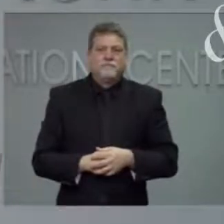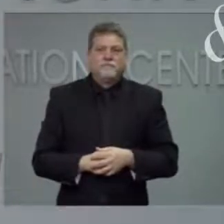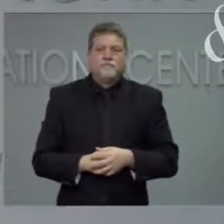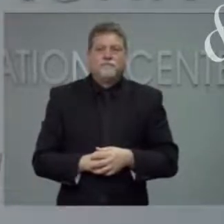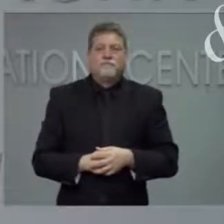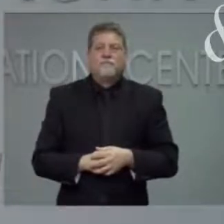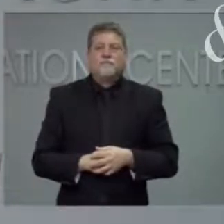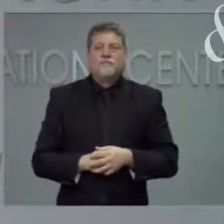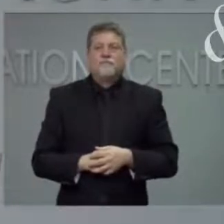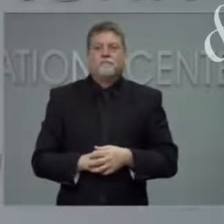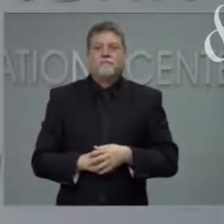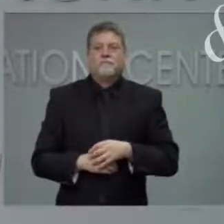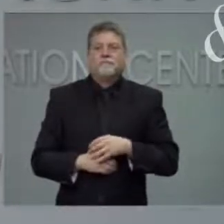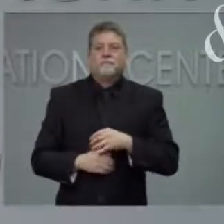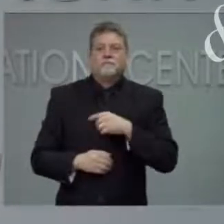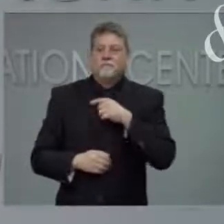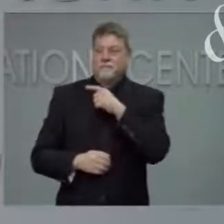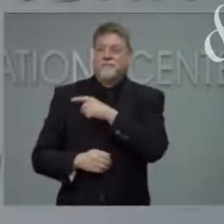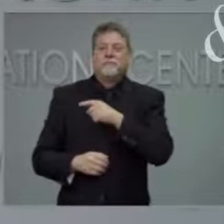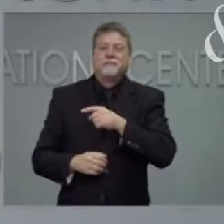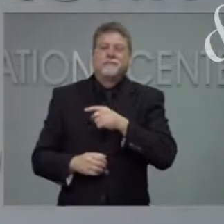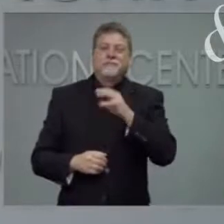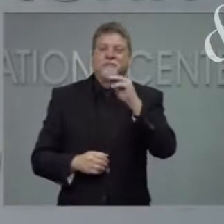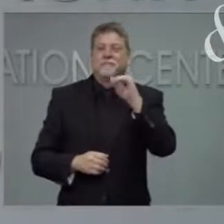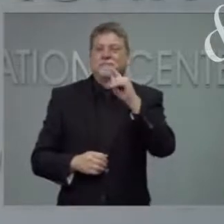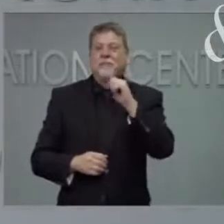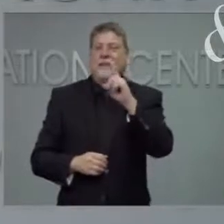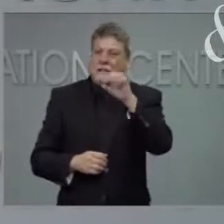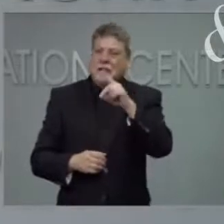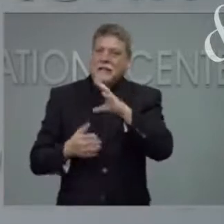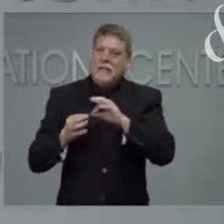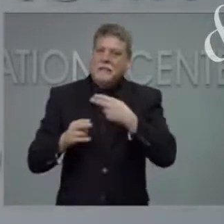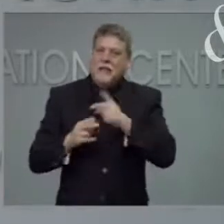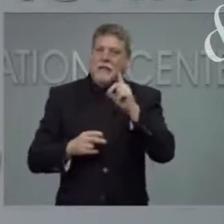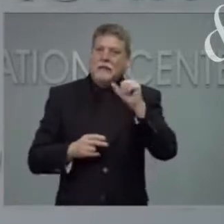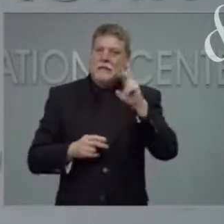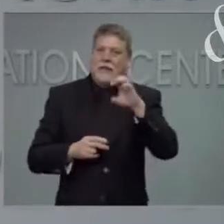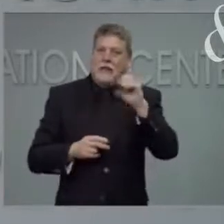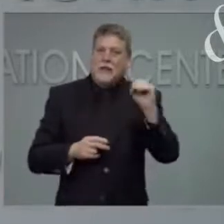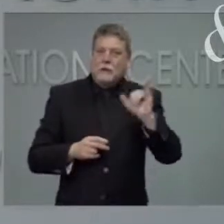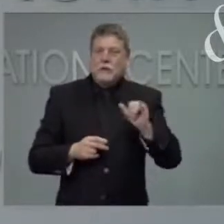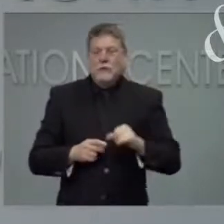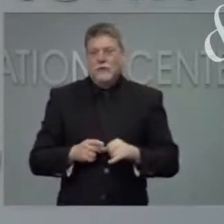And Sam, Mike told me about his Dare County trip too. Next question, please.